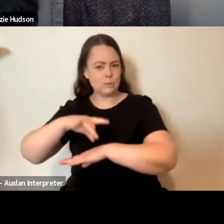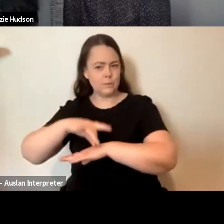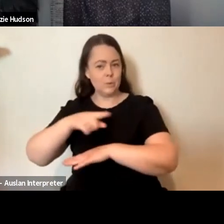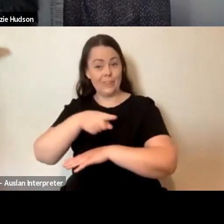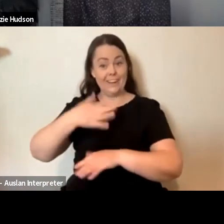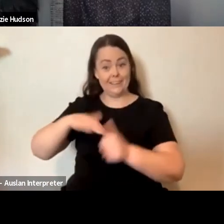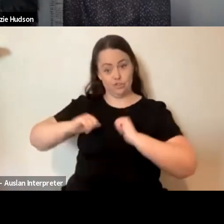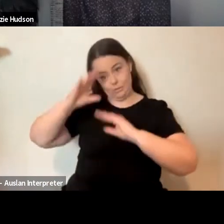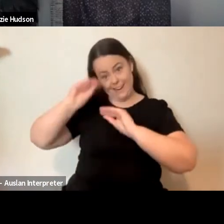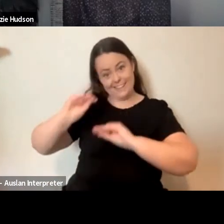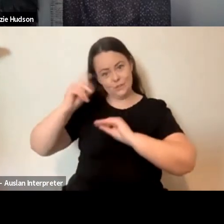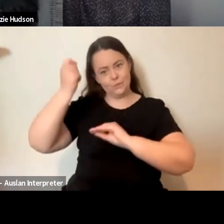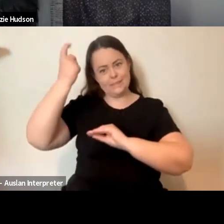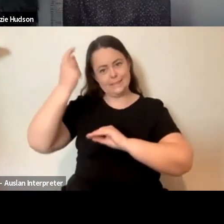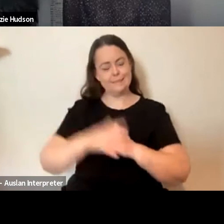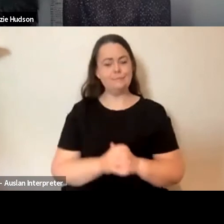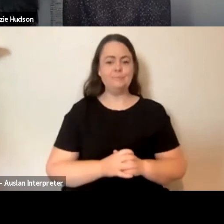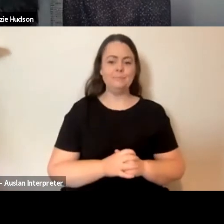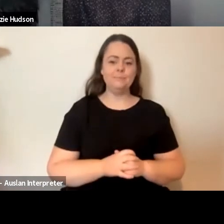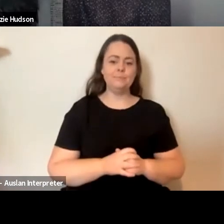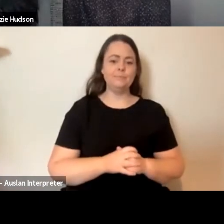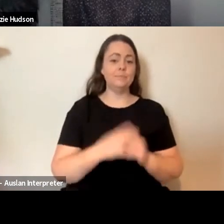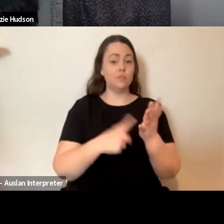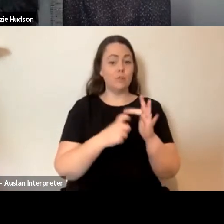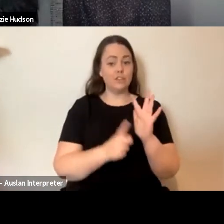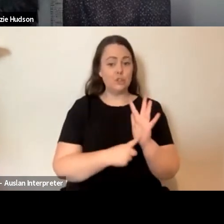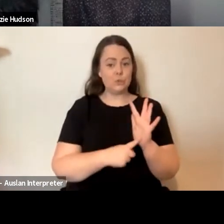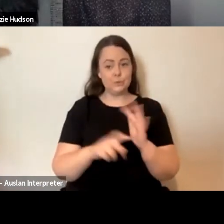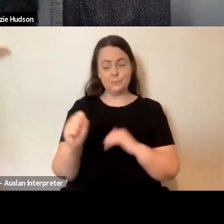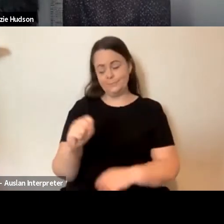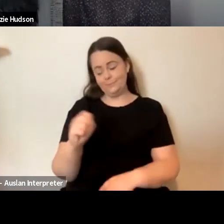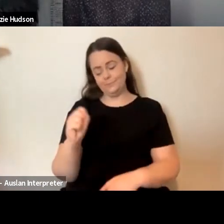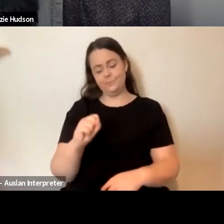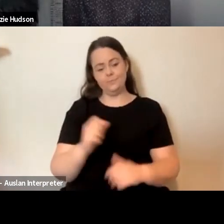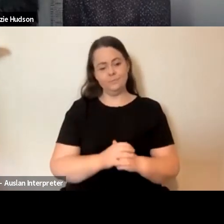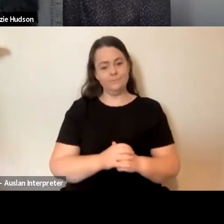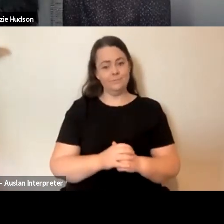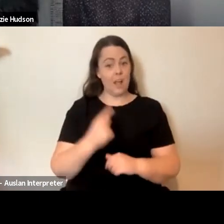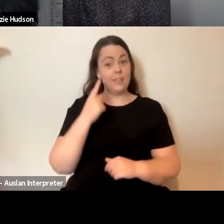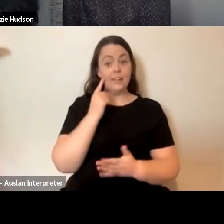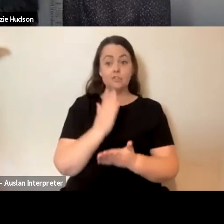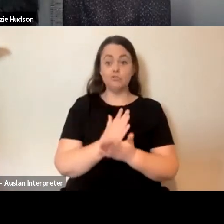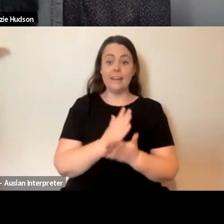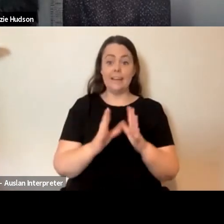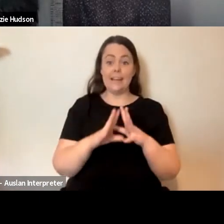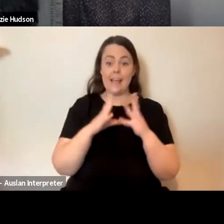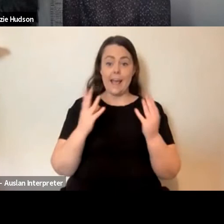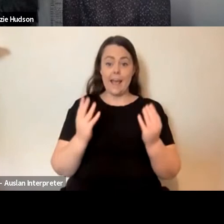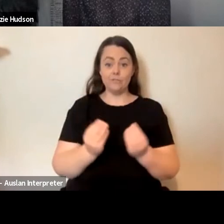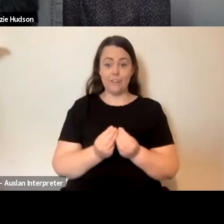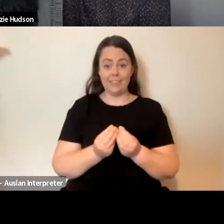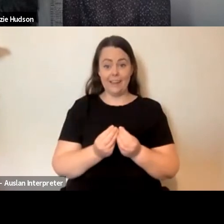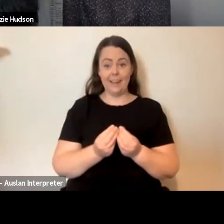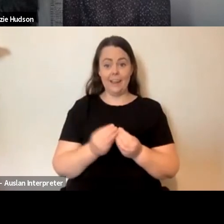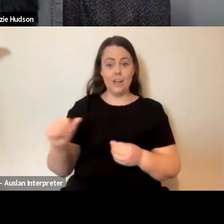said. And I think, more broadly speaking, it points to that overarching point about, drug use should be treated as a health